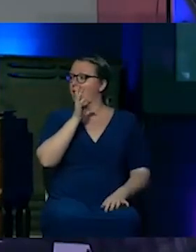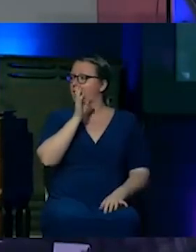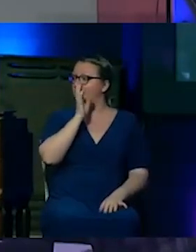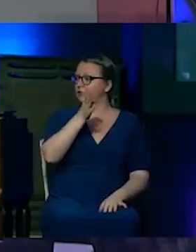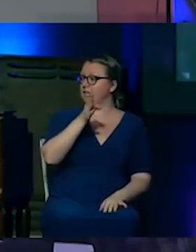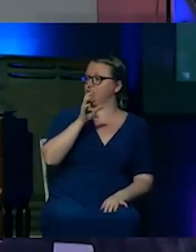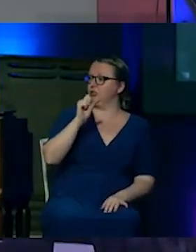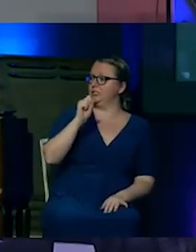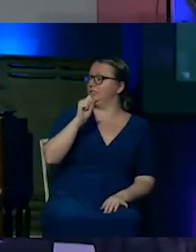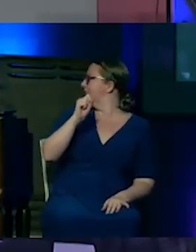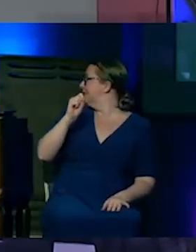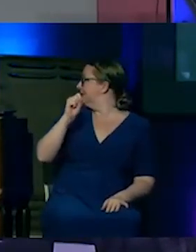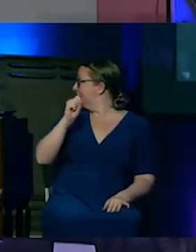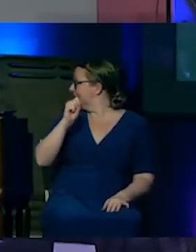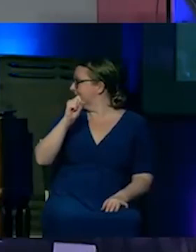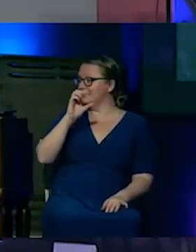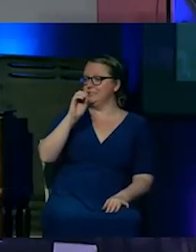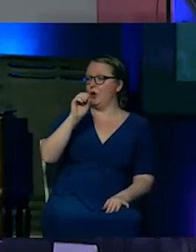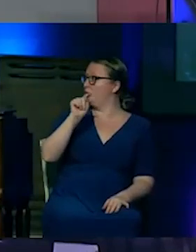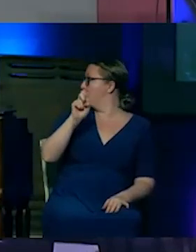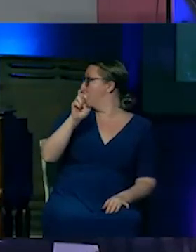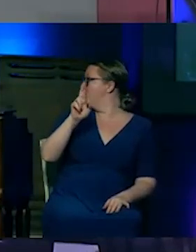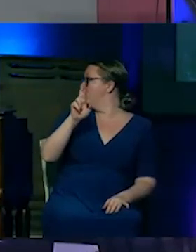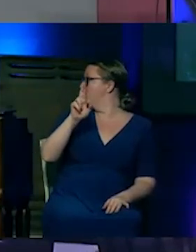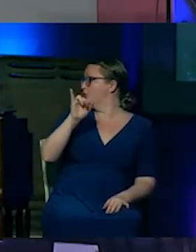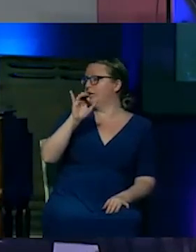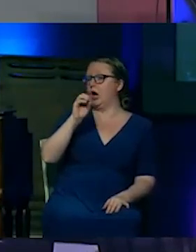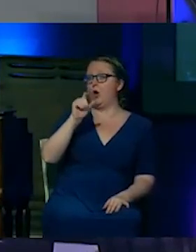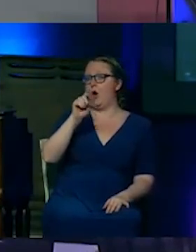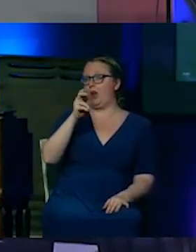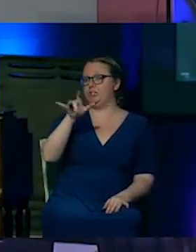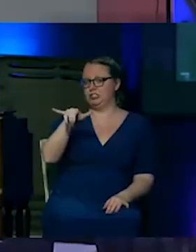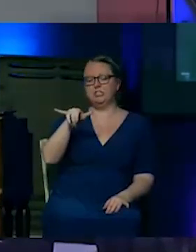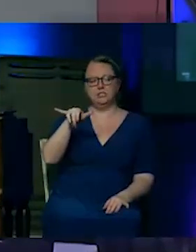and worship in the both spiritual economy and social economy of our lives. So,